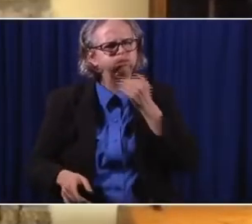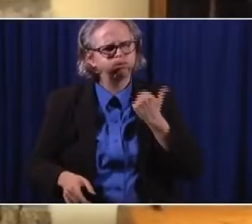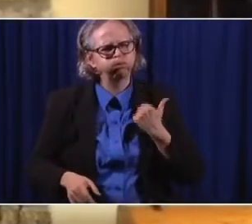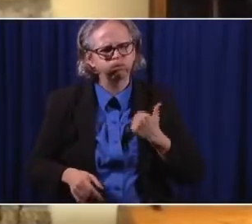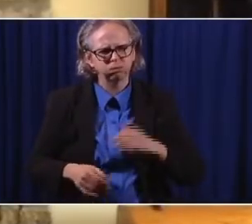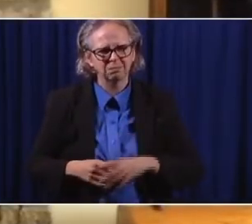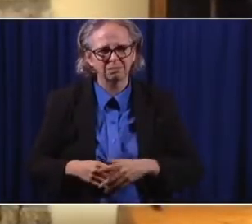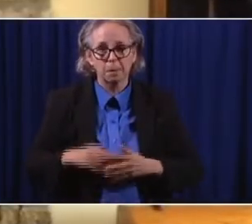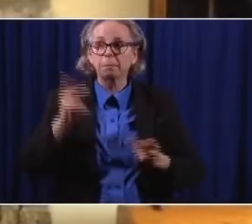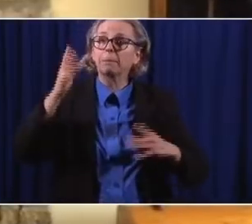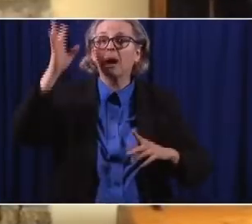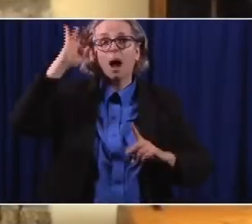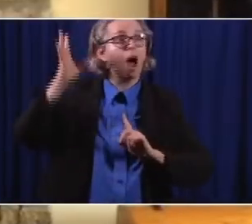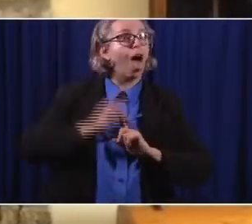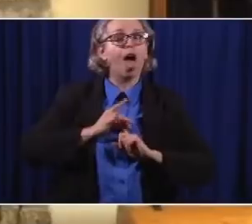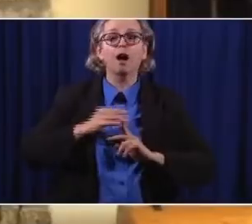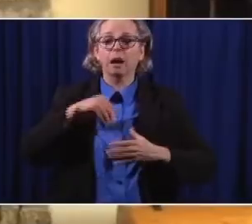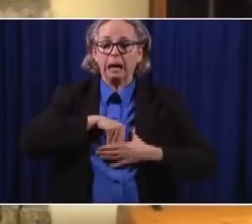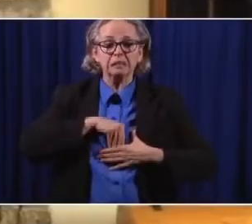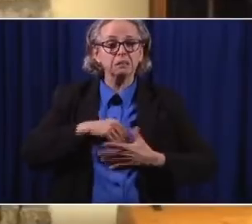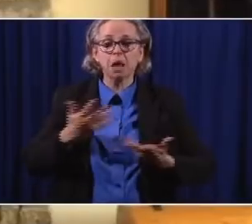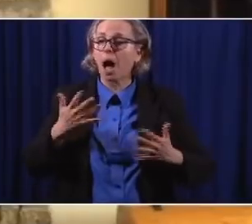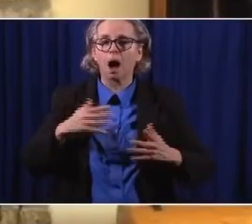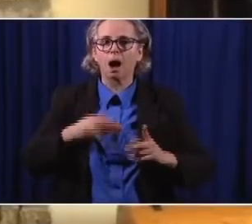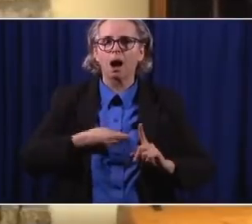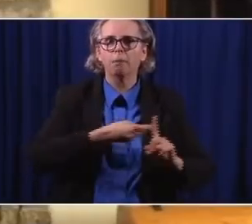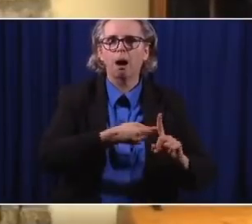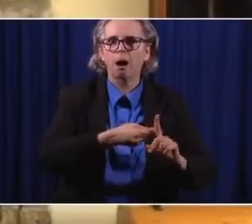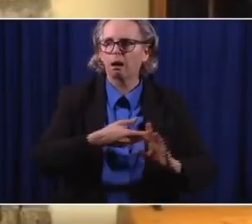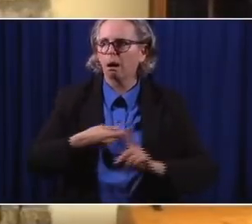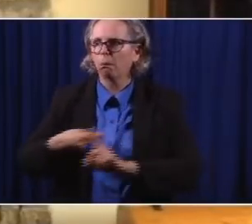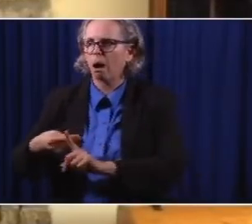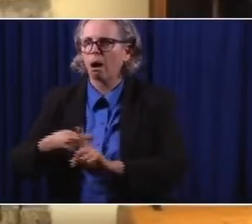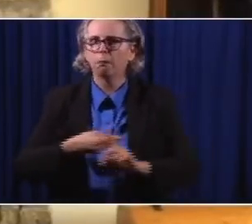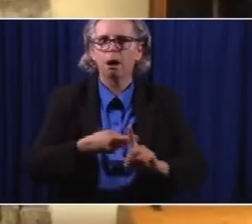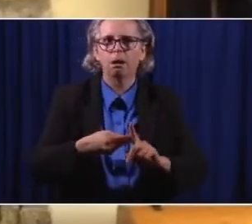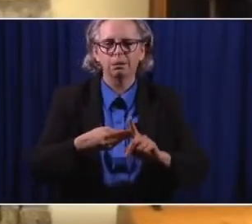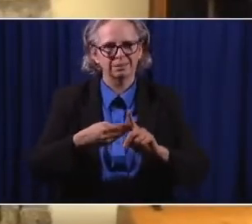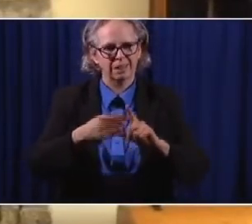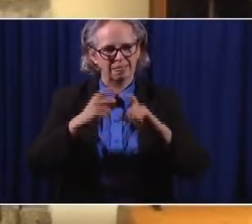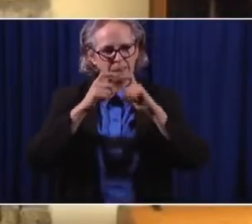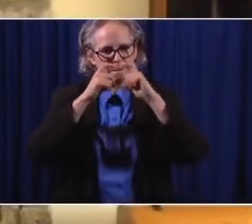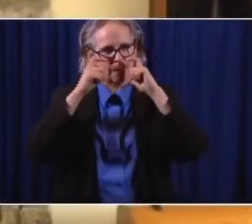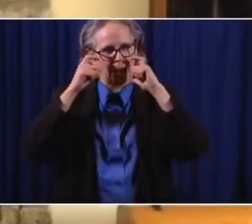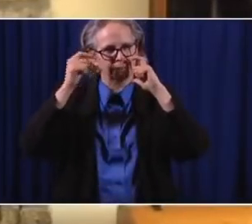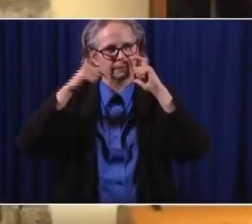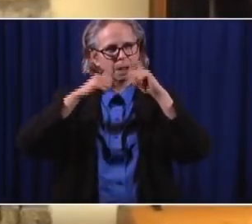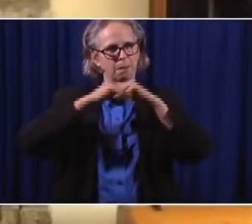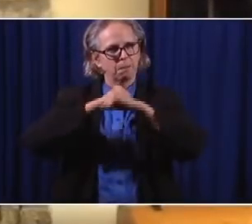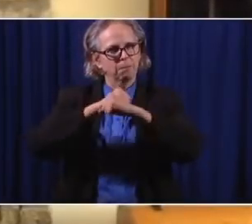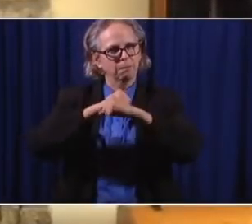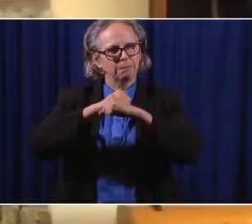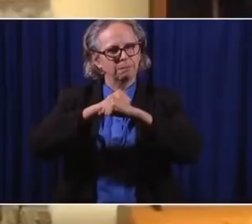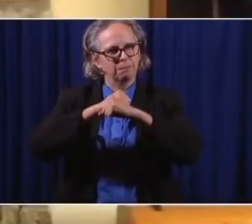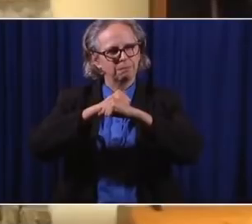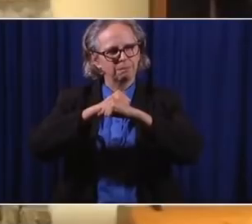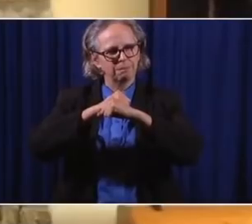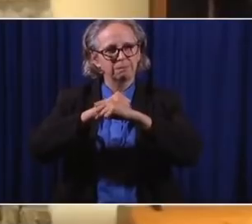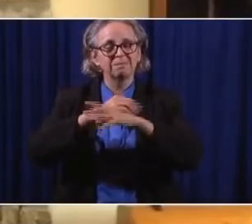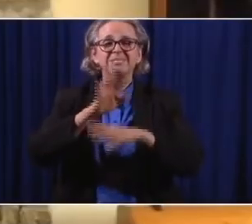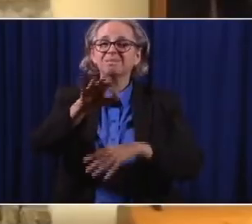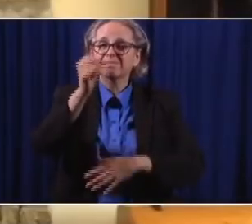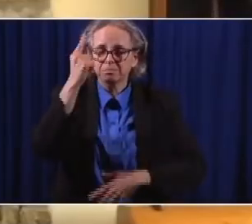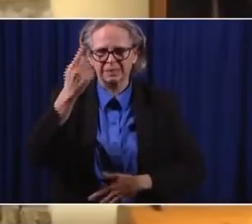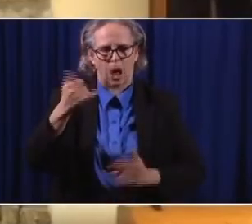yeah, continue to wear a mask. I think that's the strong message. And as far as Thanksgiving, get back to what we've talked about with Halloween and